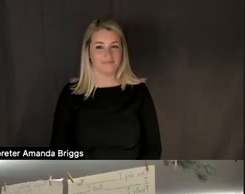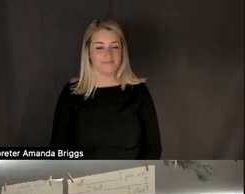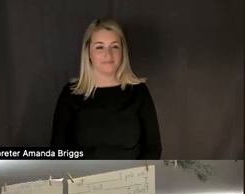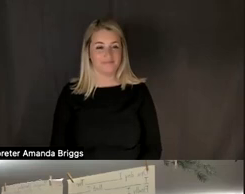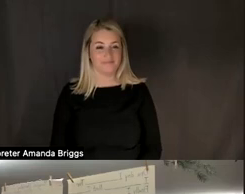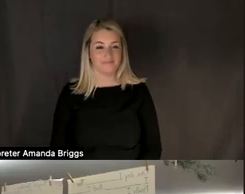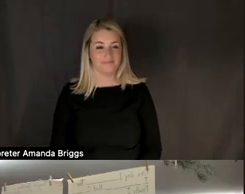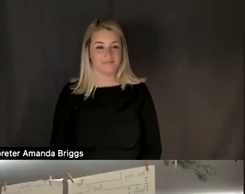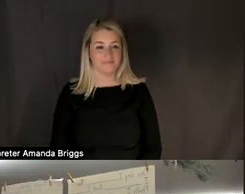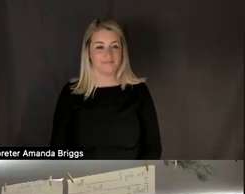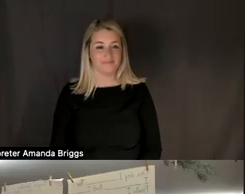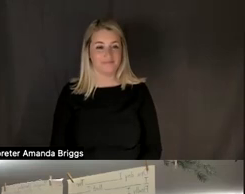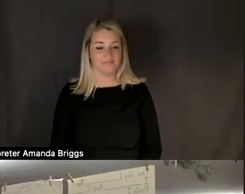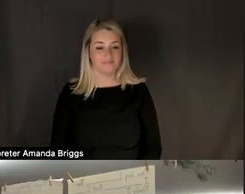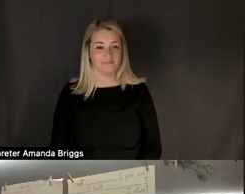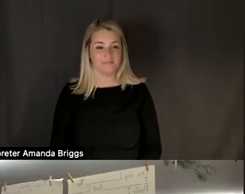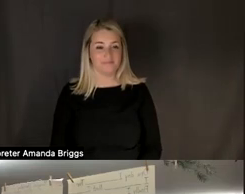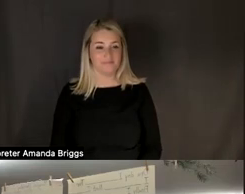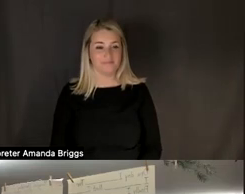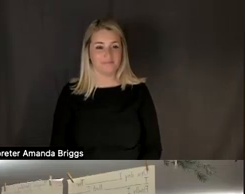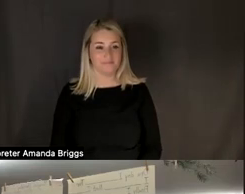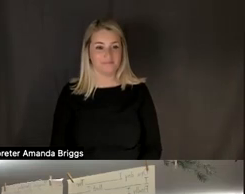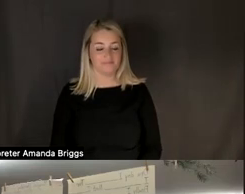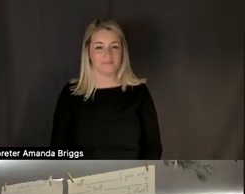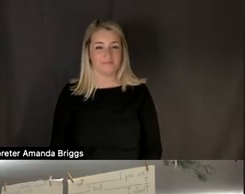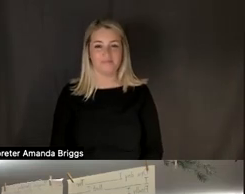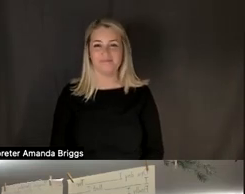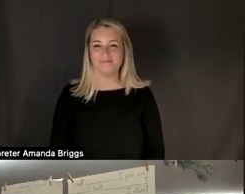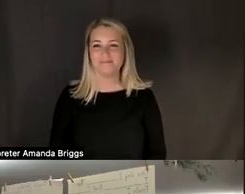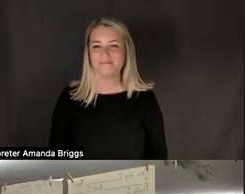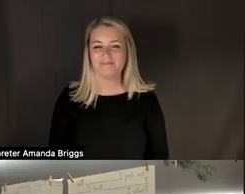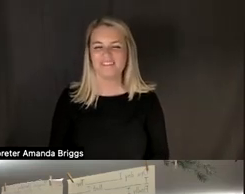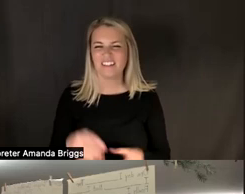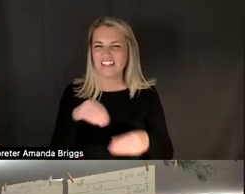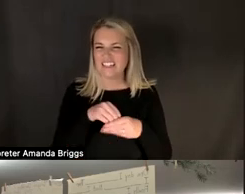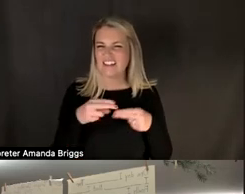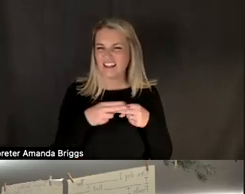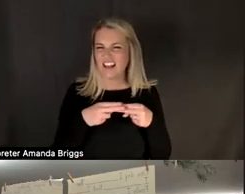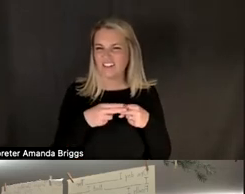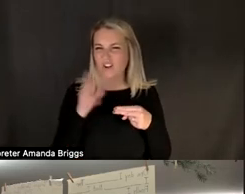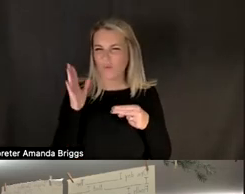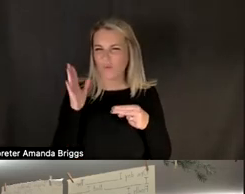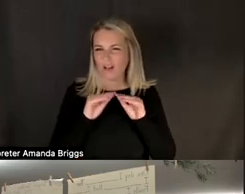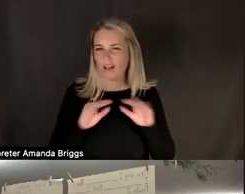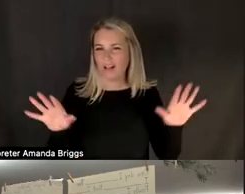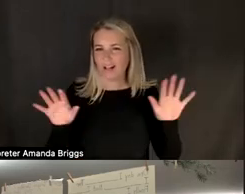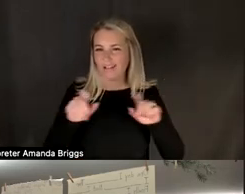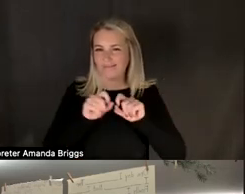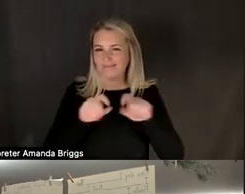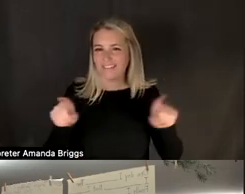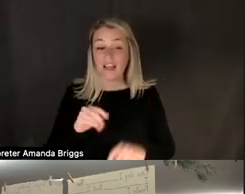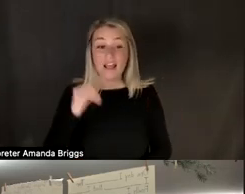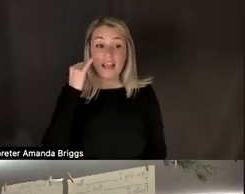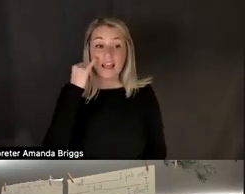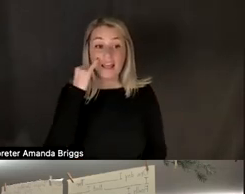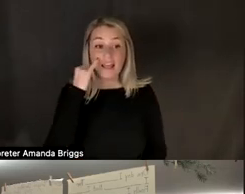This is in the video, I mean, in the slideshow. And for those of you who have younger siblings